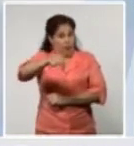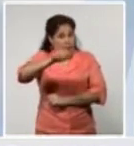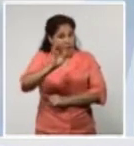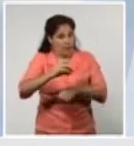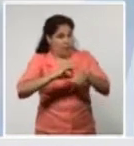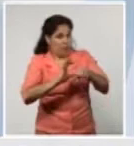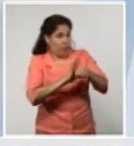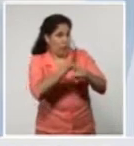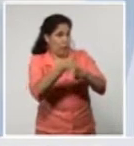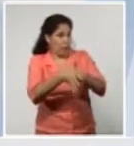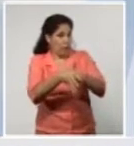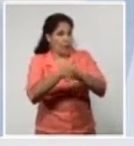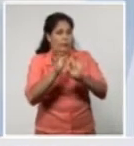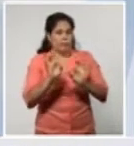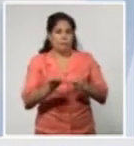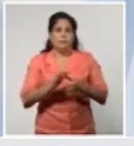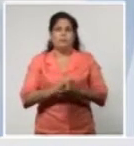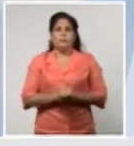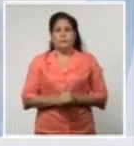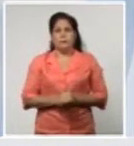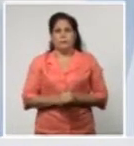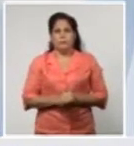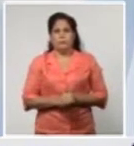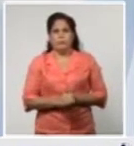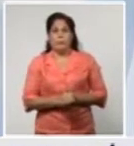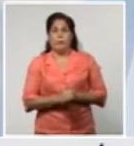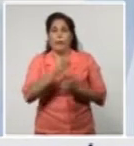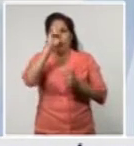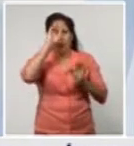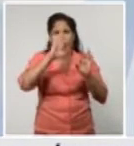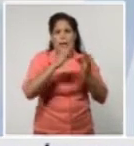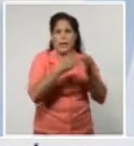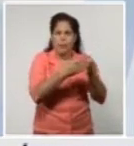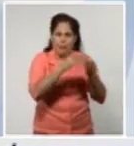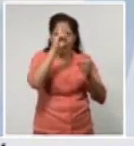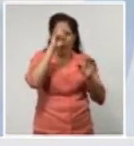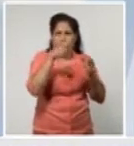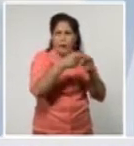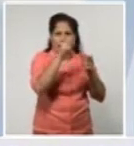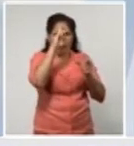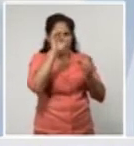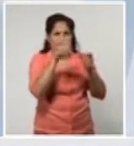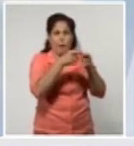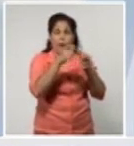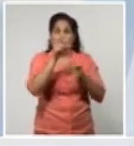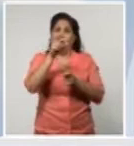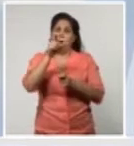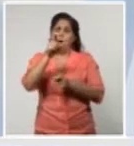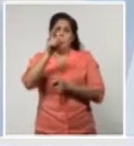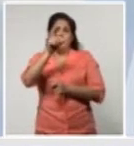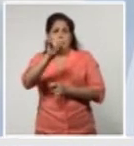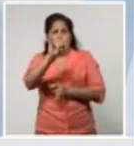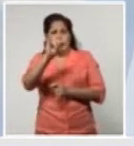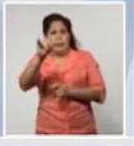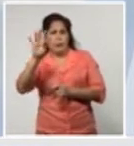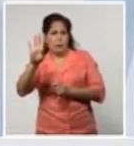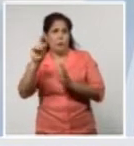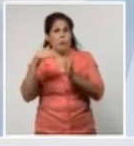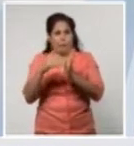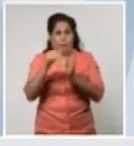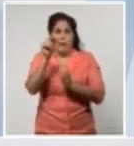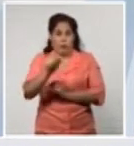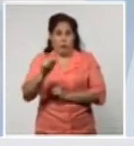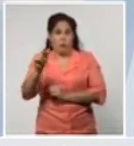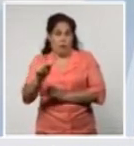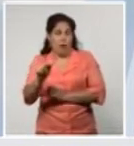and 181 are confirmed. These are the active cases we have today. In our primary healthcare system,